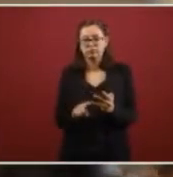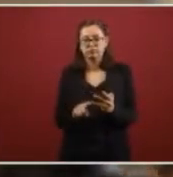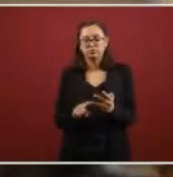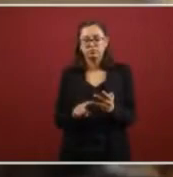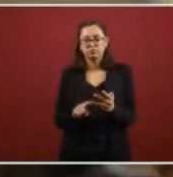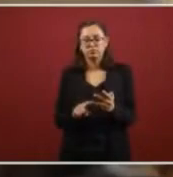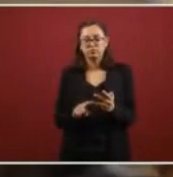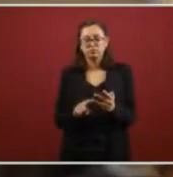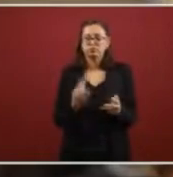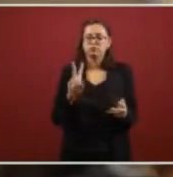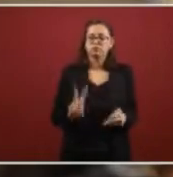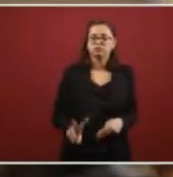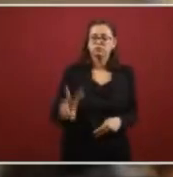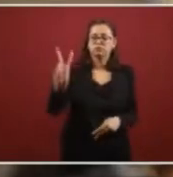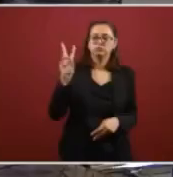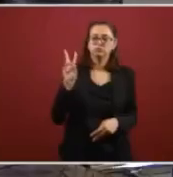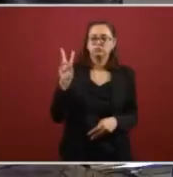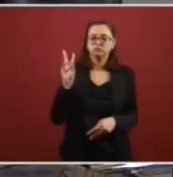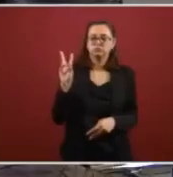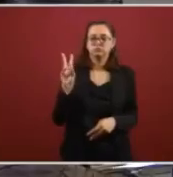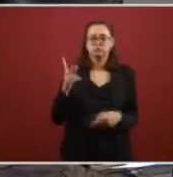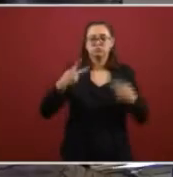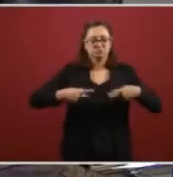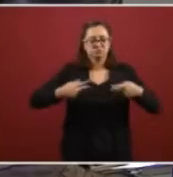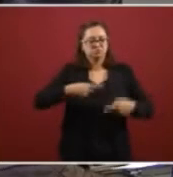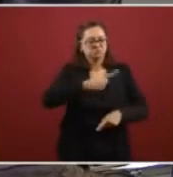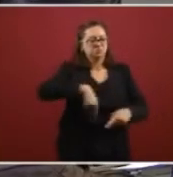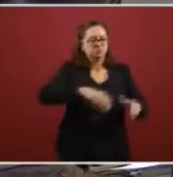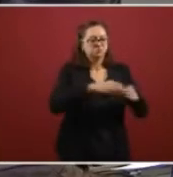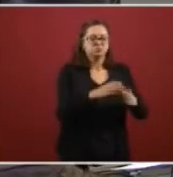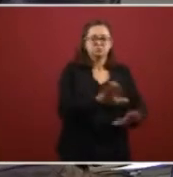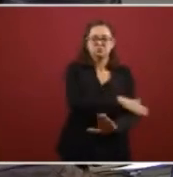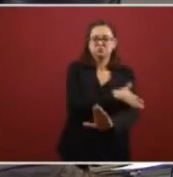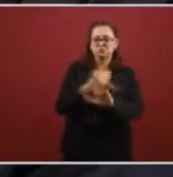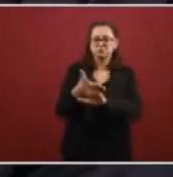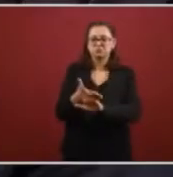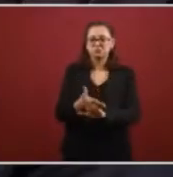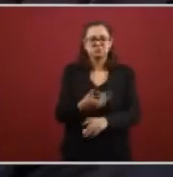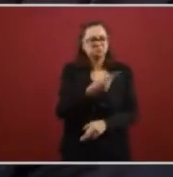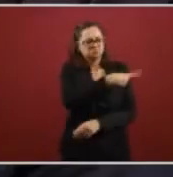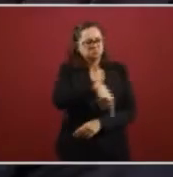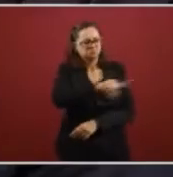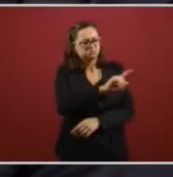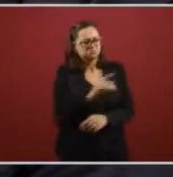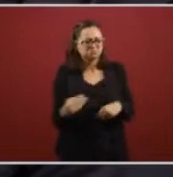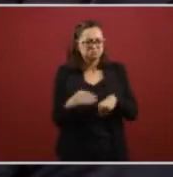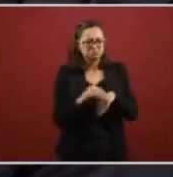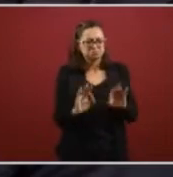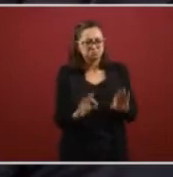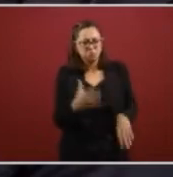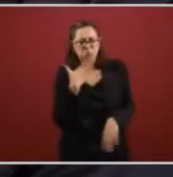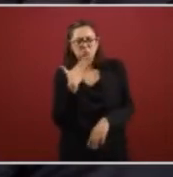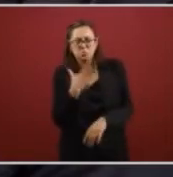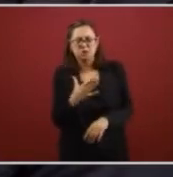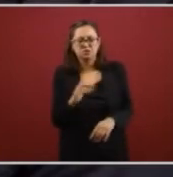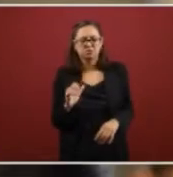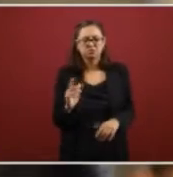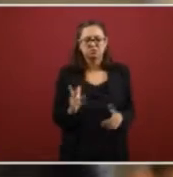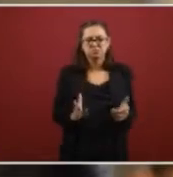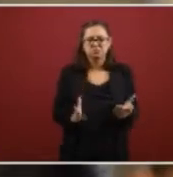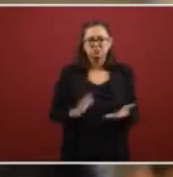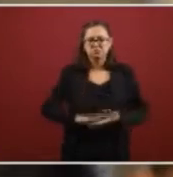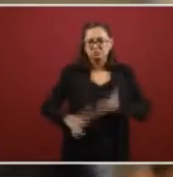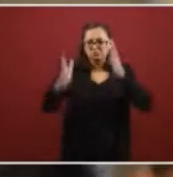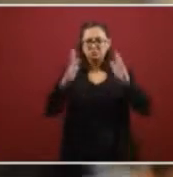changes the opinion that you gave us regarding your adversaries when you applauded them for behaving